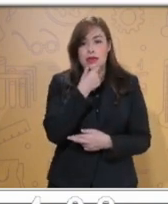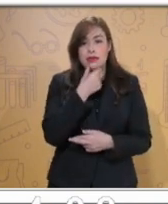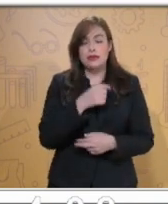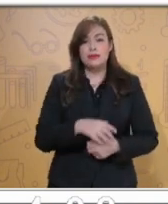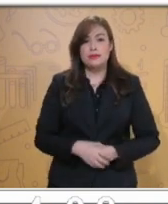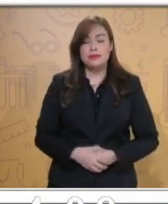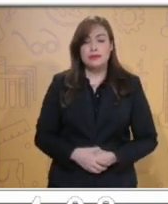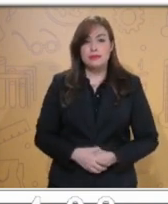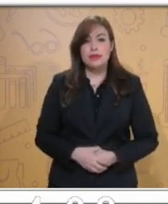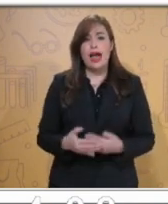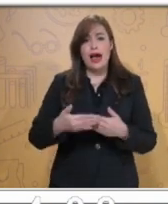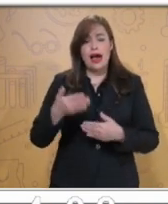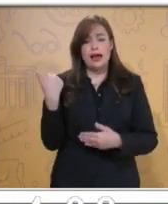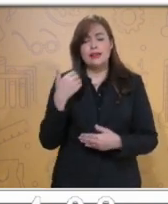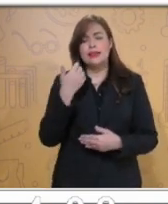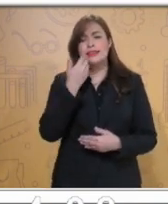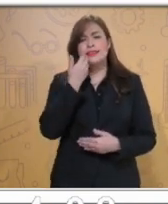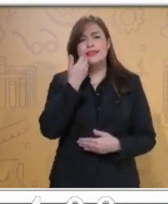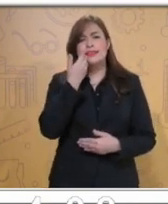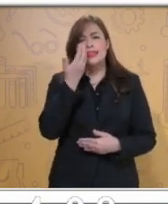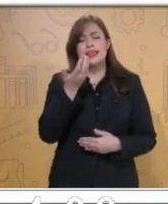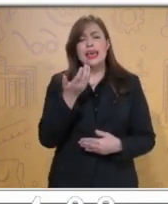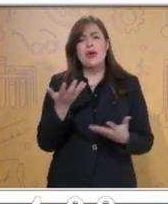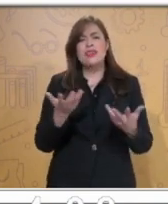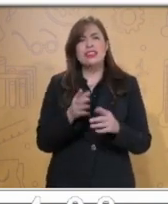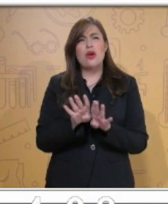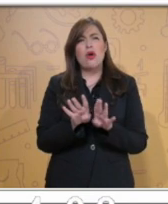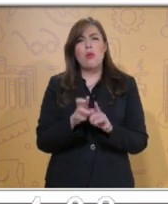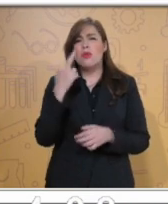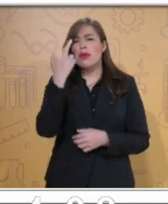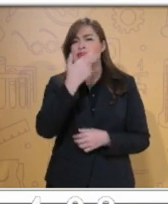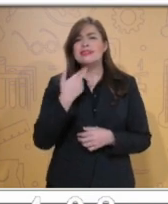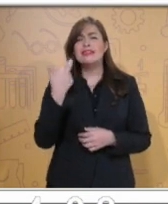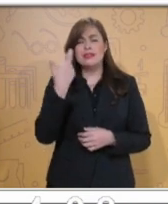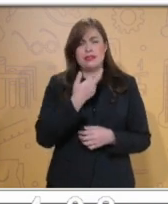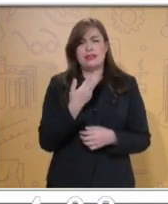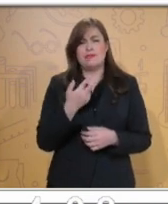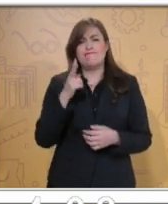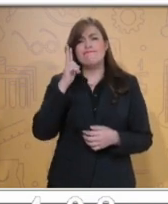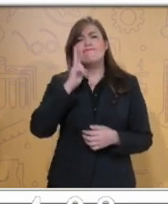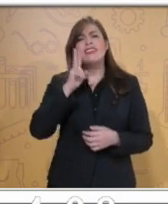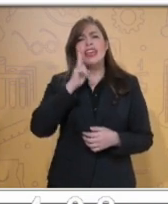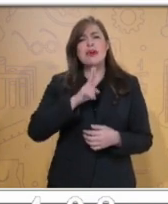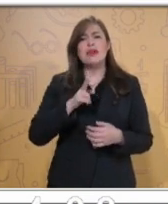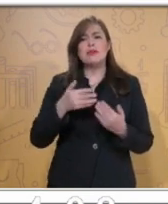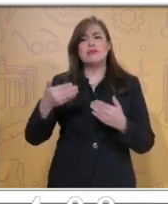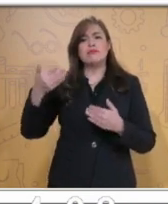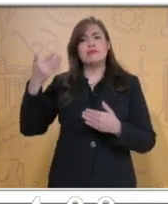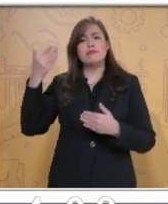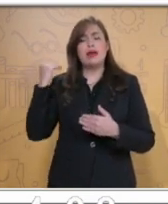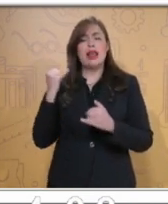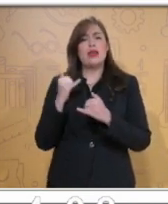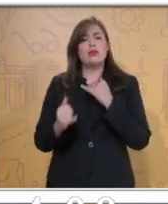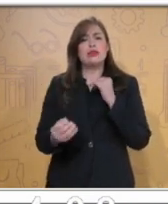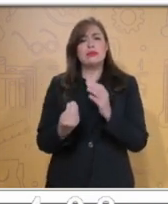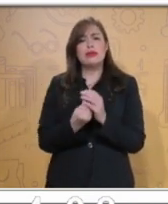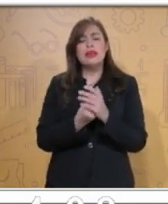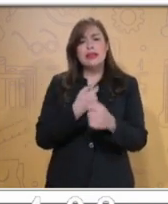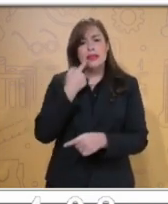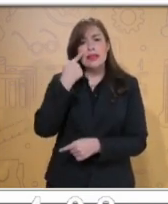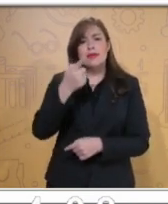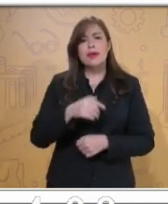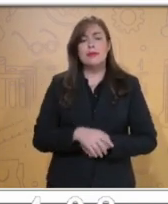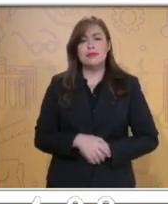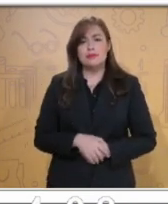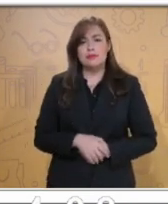class, I'm going to make a little review about what we saw in the last class. In the last class, we were